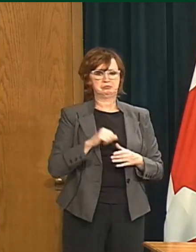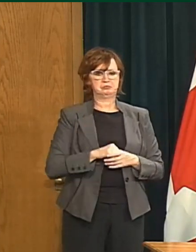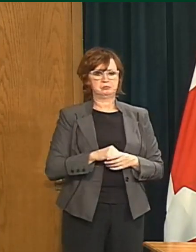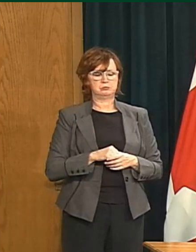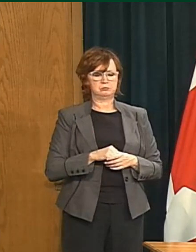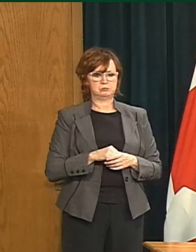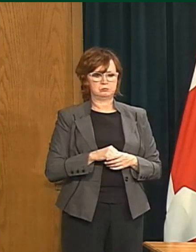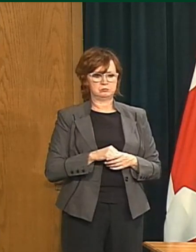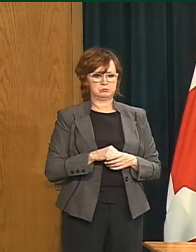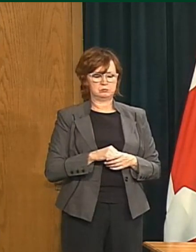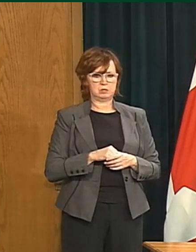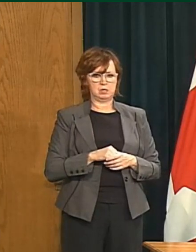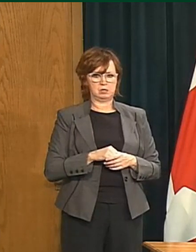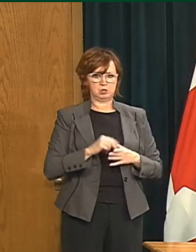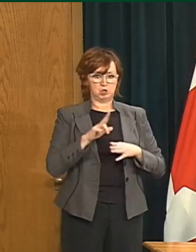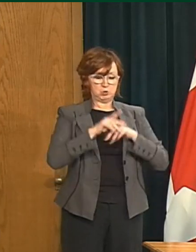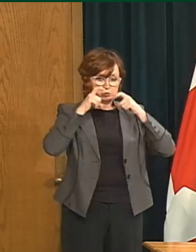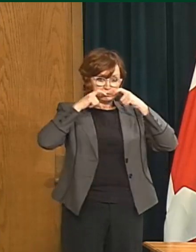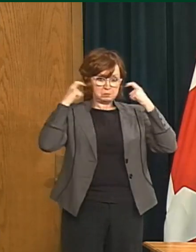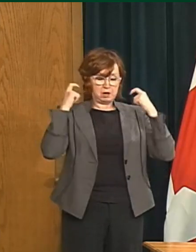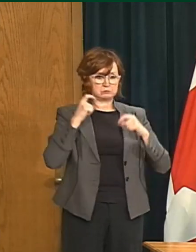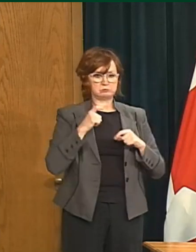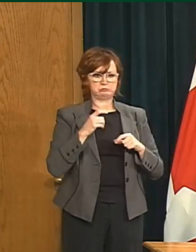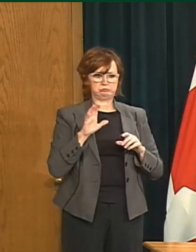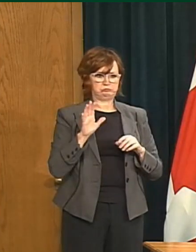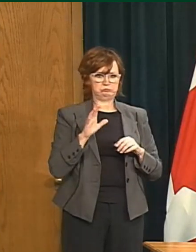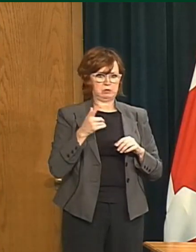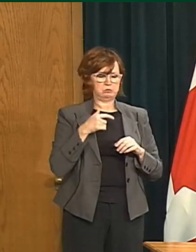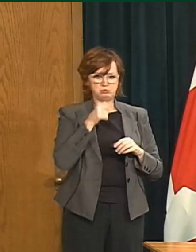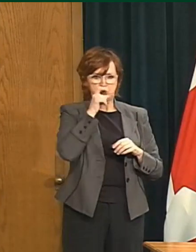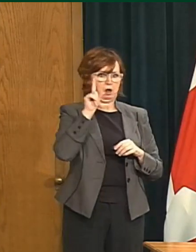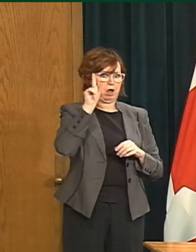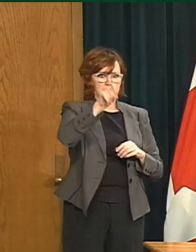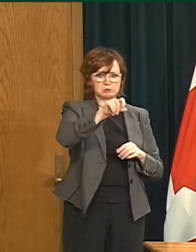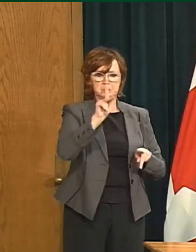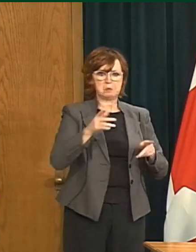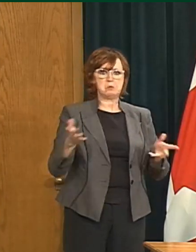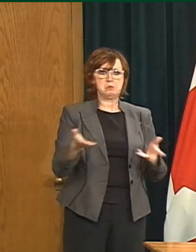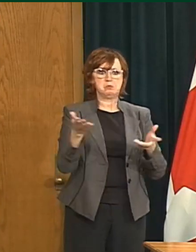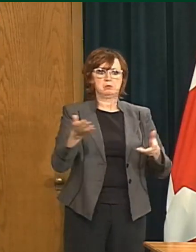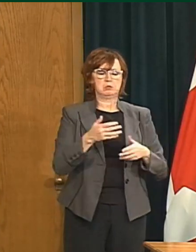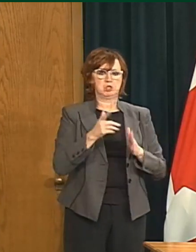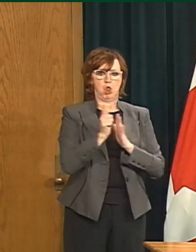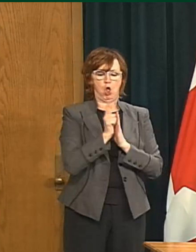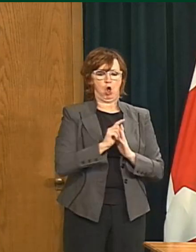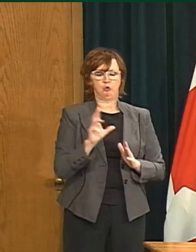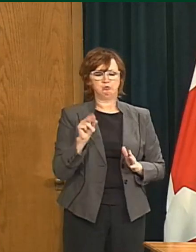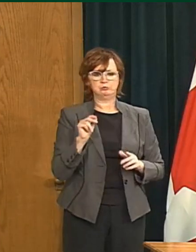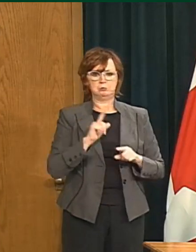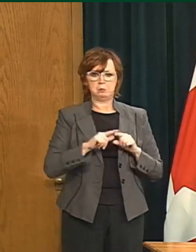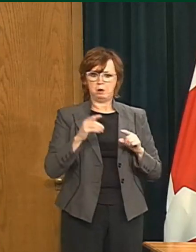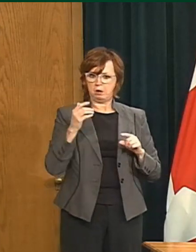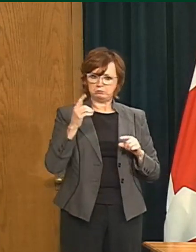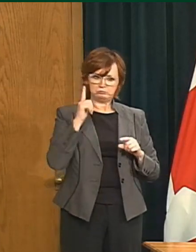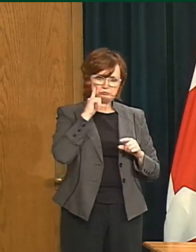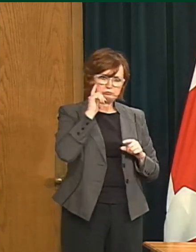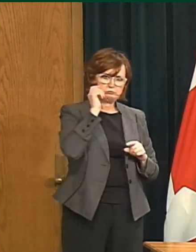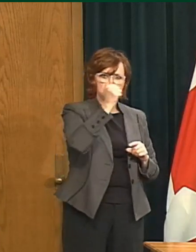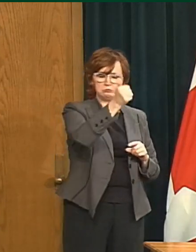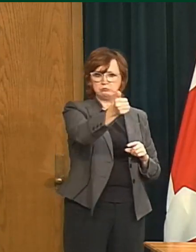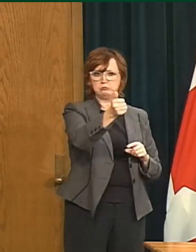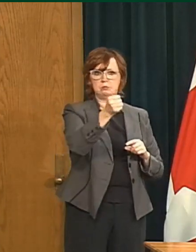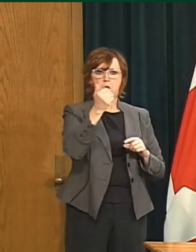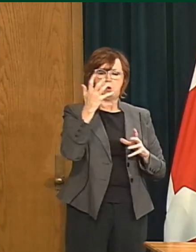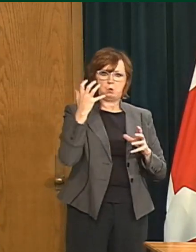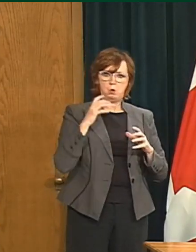wear masks. However, if wearing a mask provides anyone with a sense of comfort, they should most certainly do